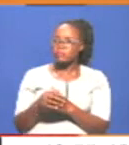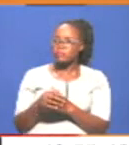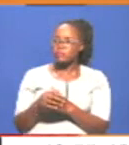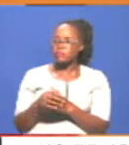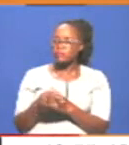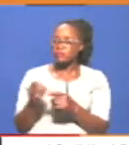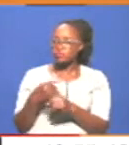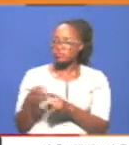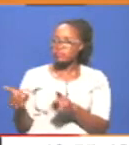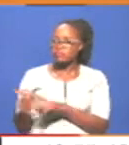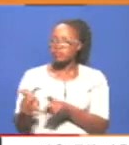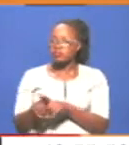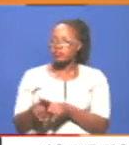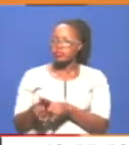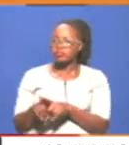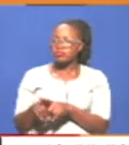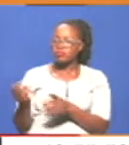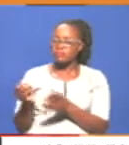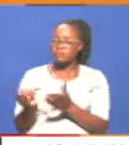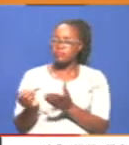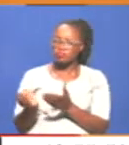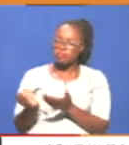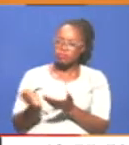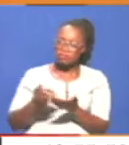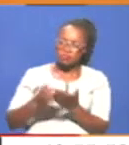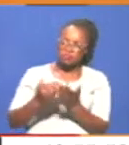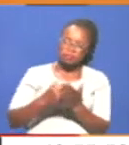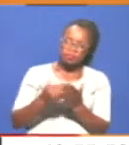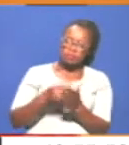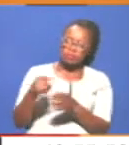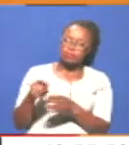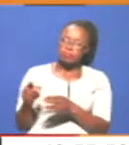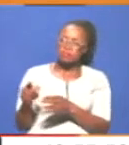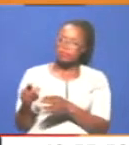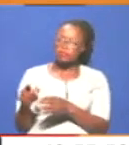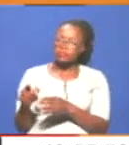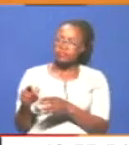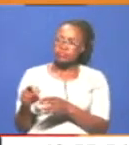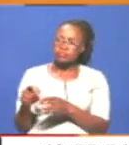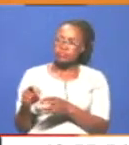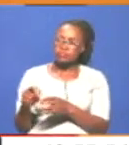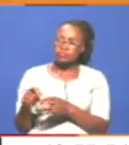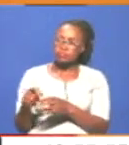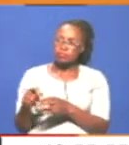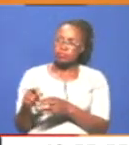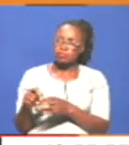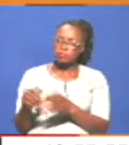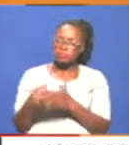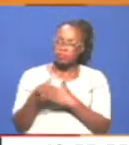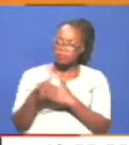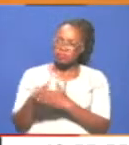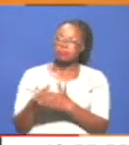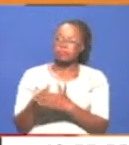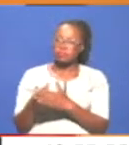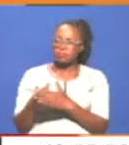then at the same time, the people sculpt the pieces themselves. That is an area that we can actually really push to actually get